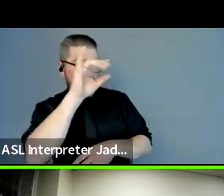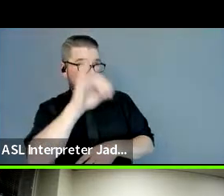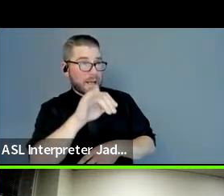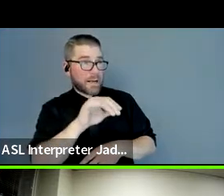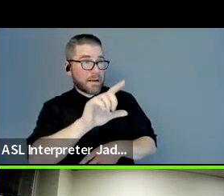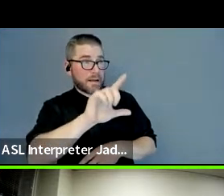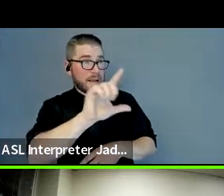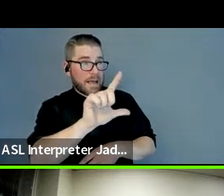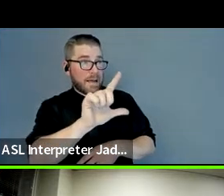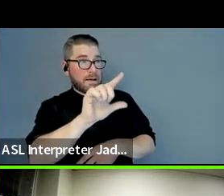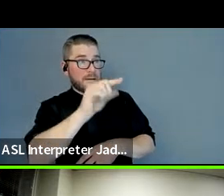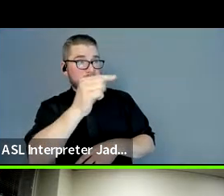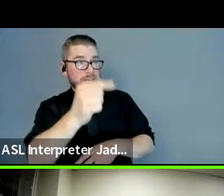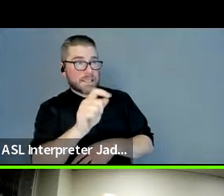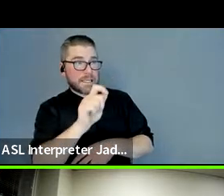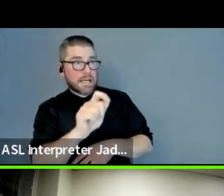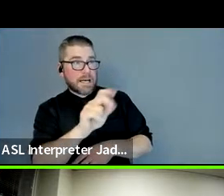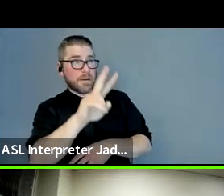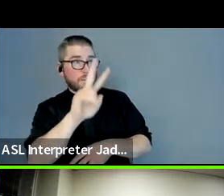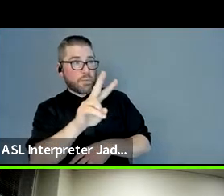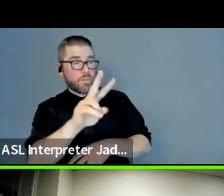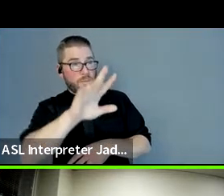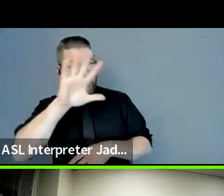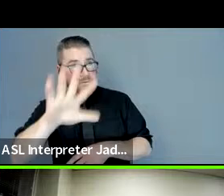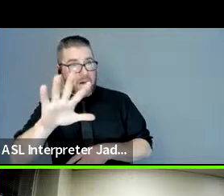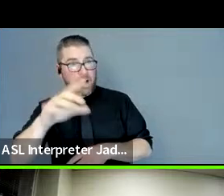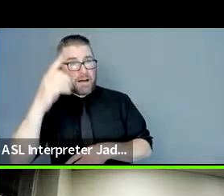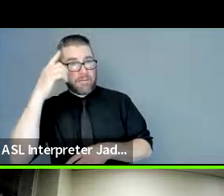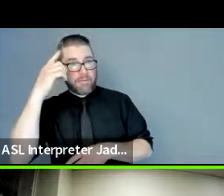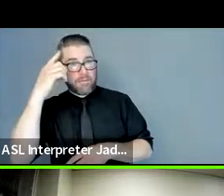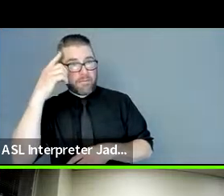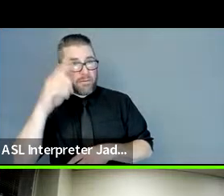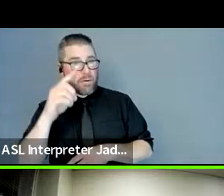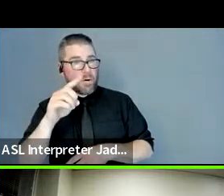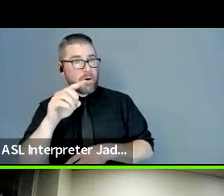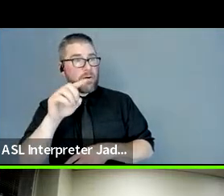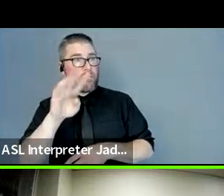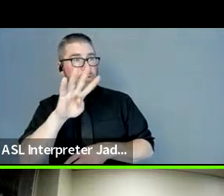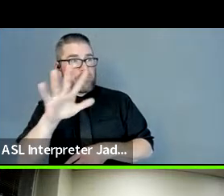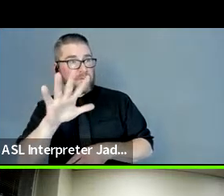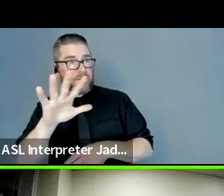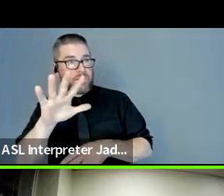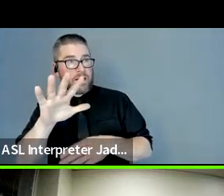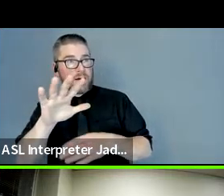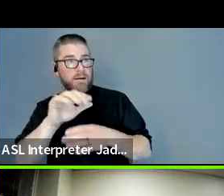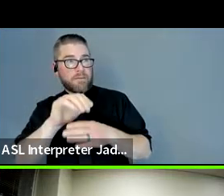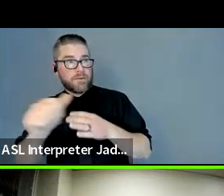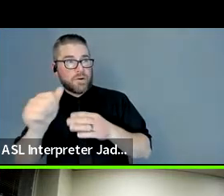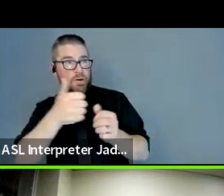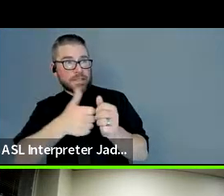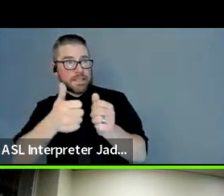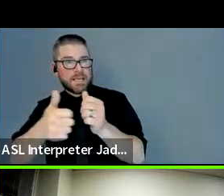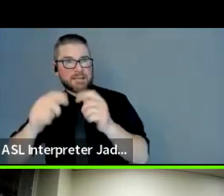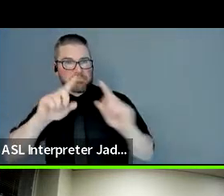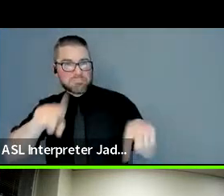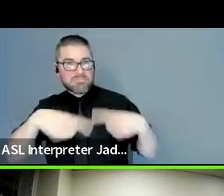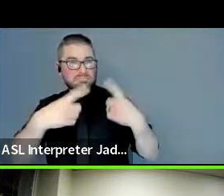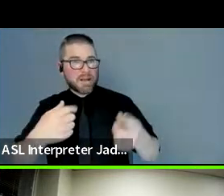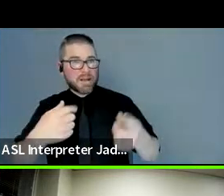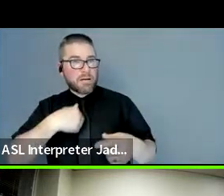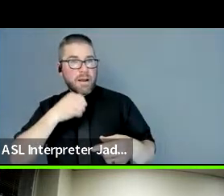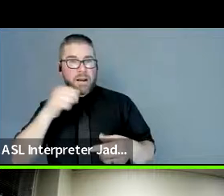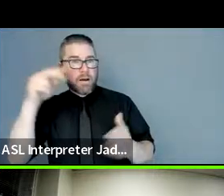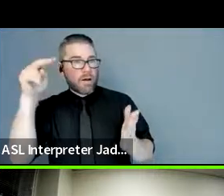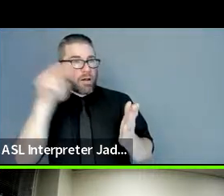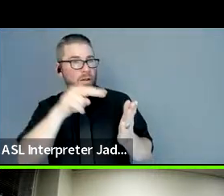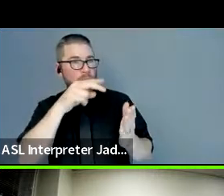at $25,000. So I just, it's been a while since I've looked at this, but I'm always interested to